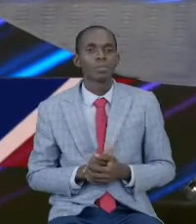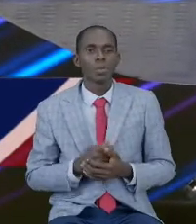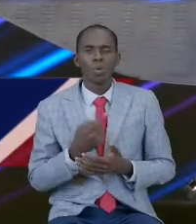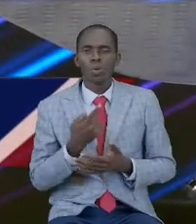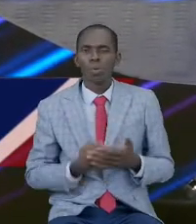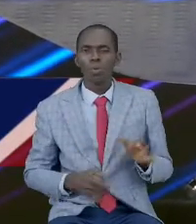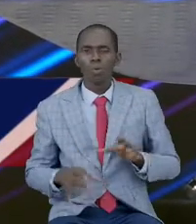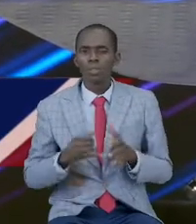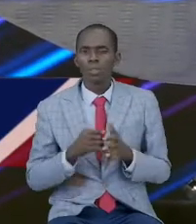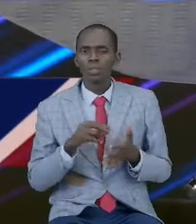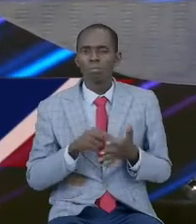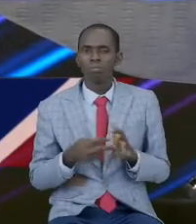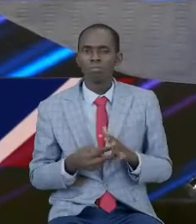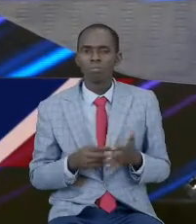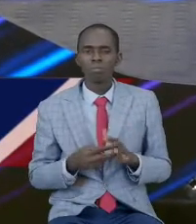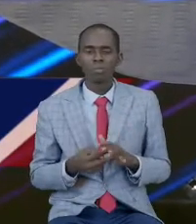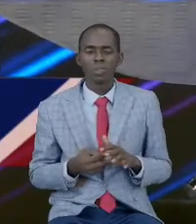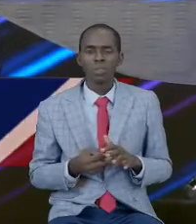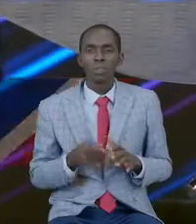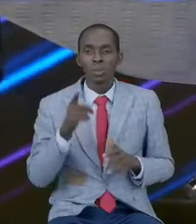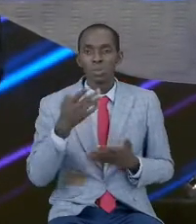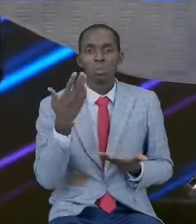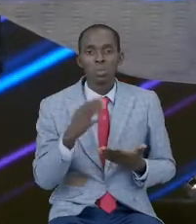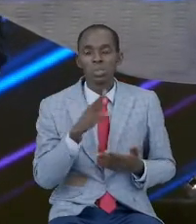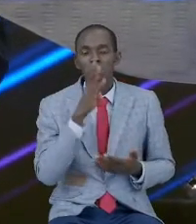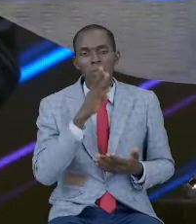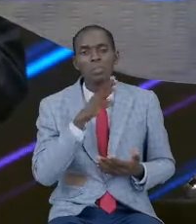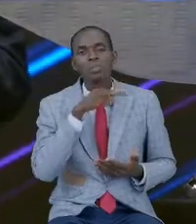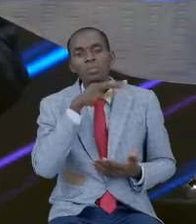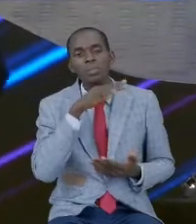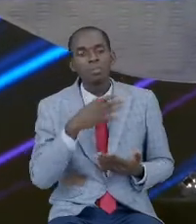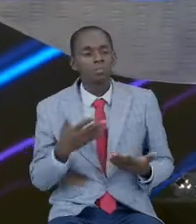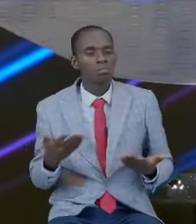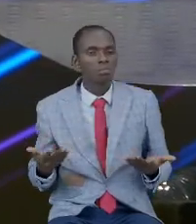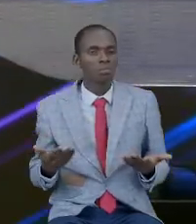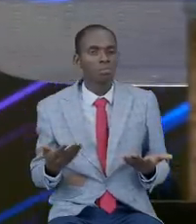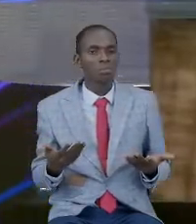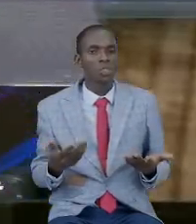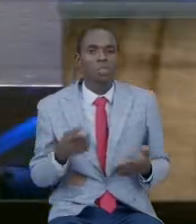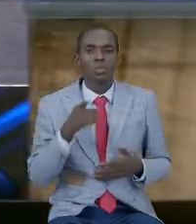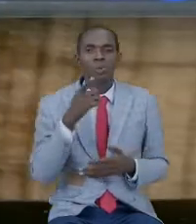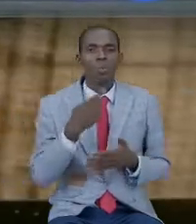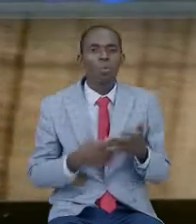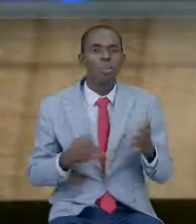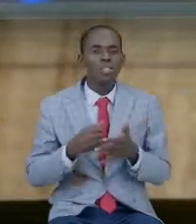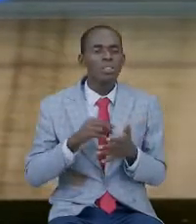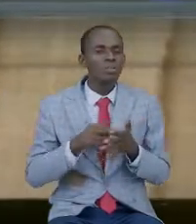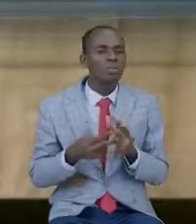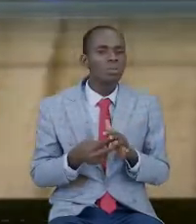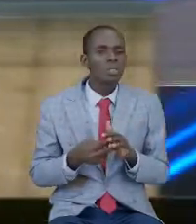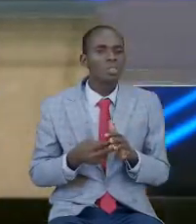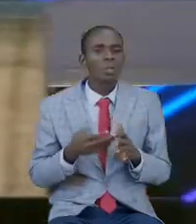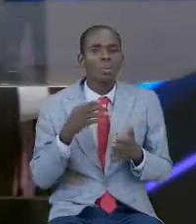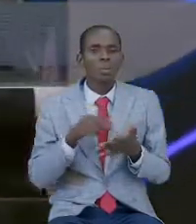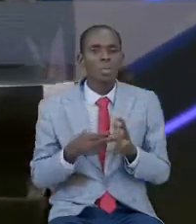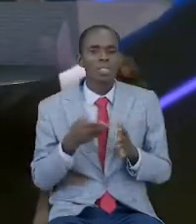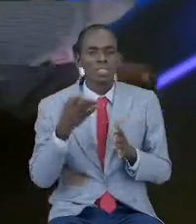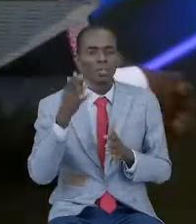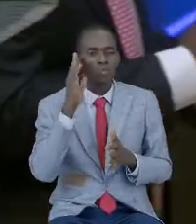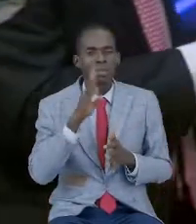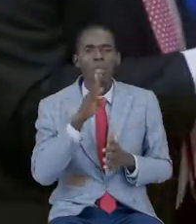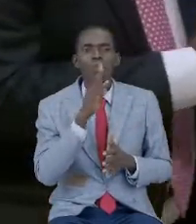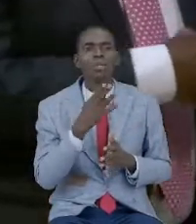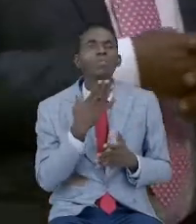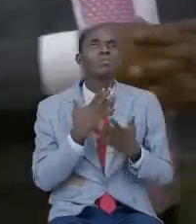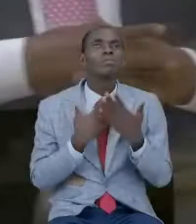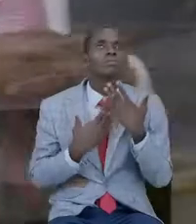that mean? He'll be filthy. What does that mean? He will be lustful. What